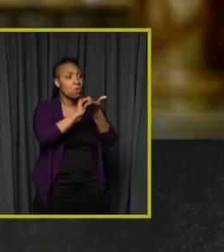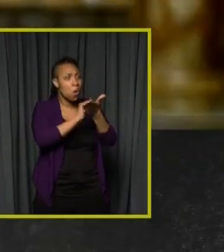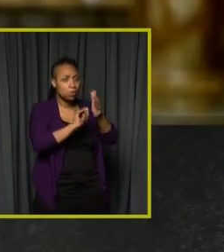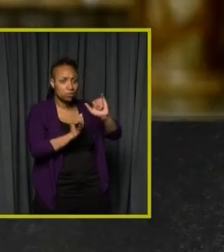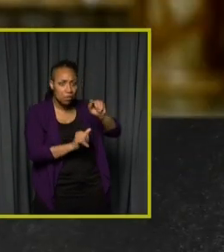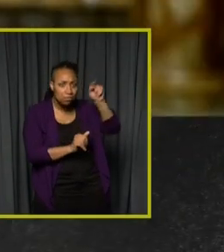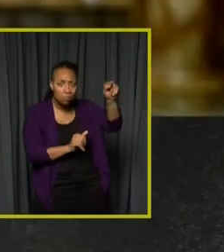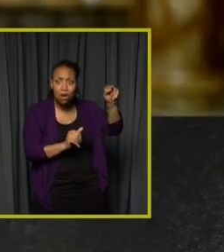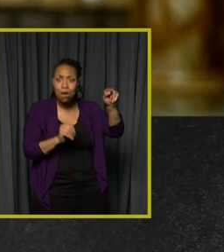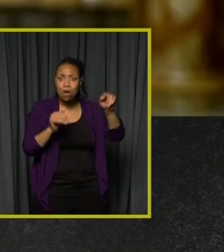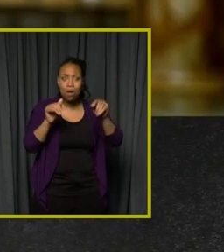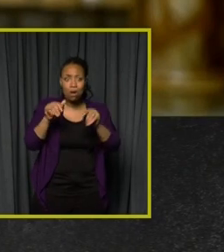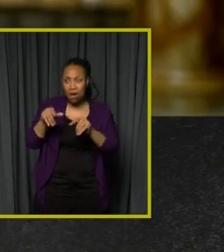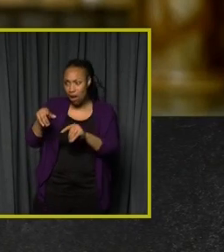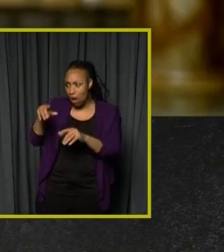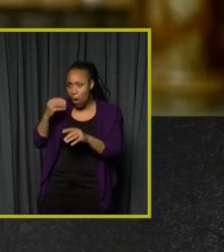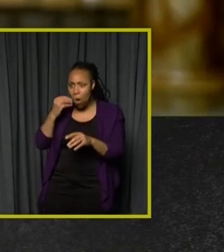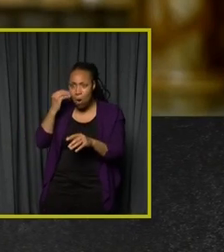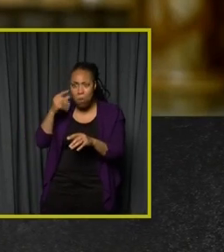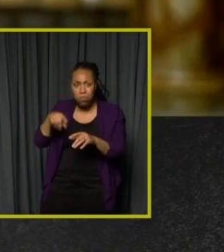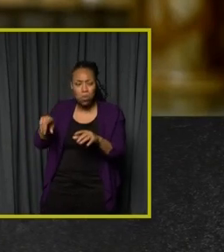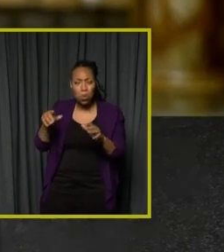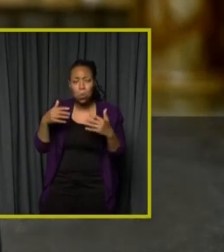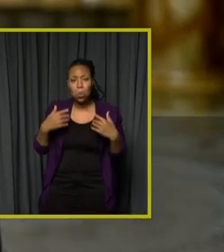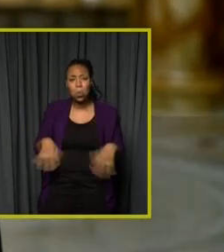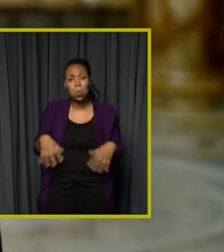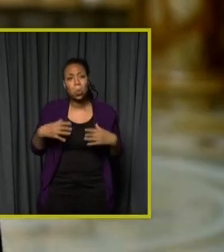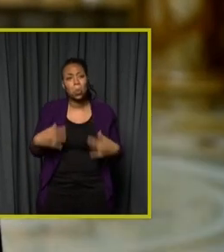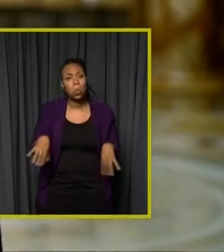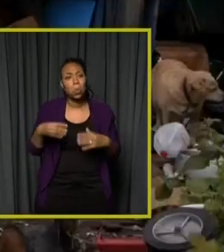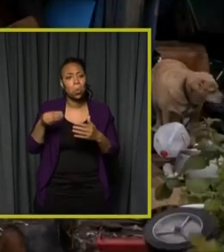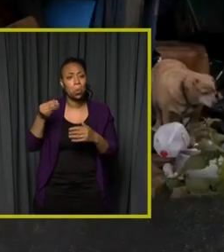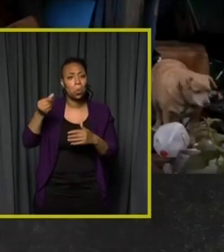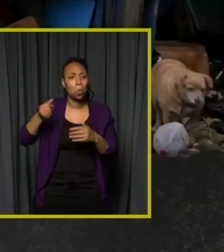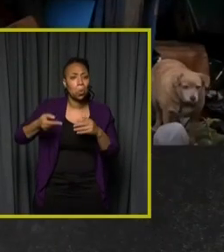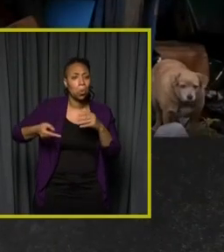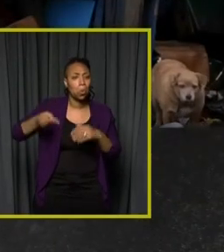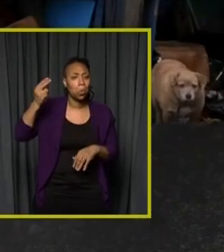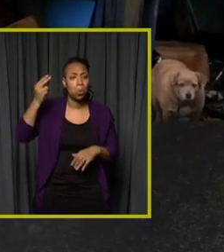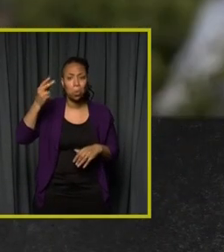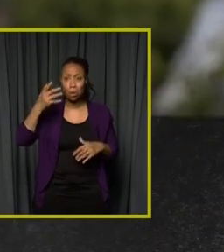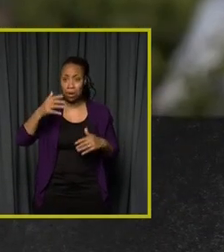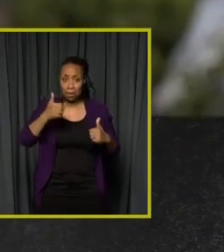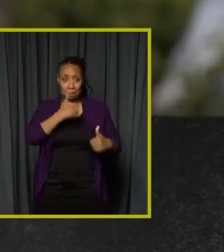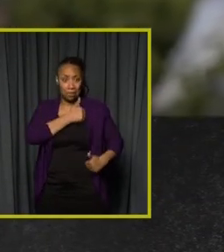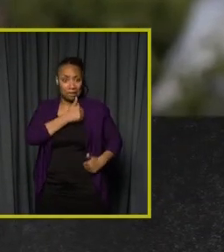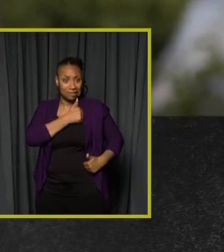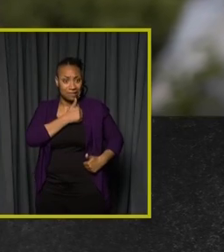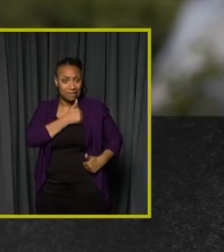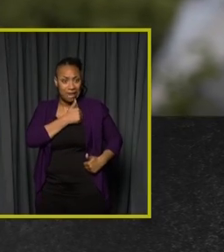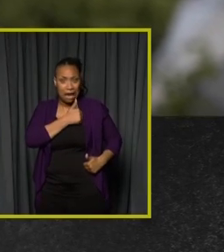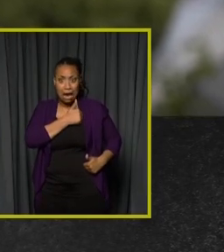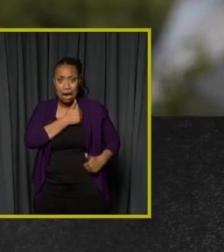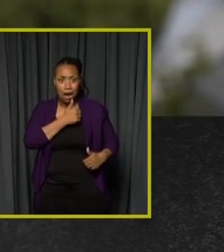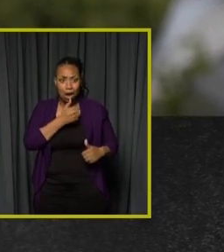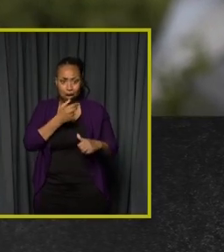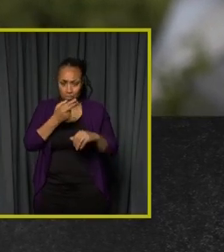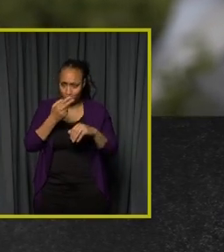been a homeless veteran twice, lived in a shelter. I've been living down here since I was